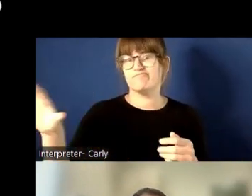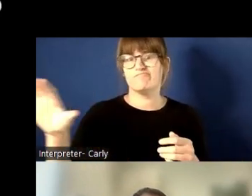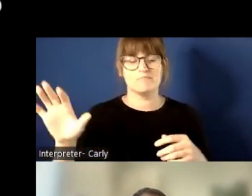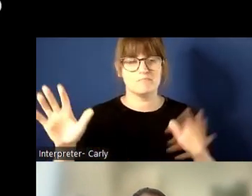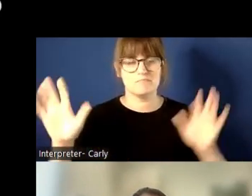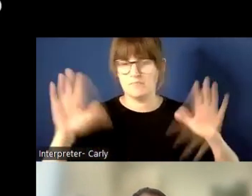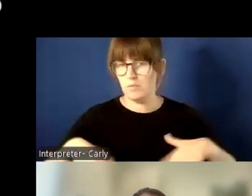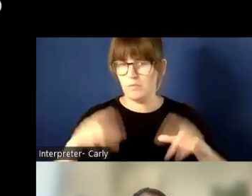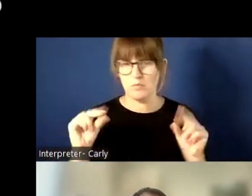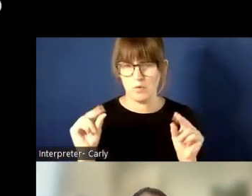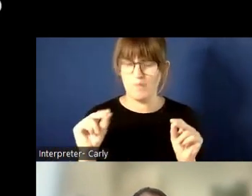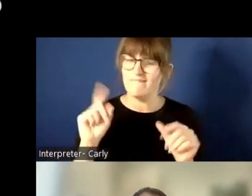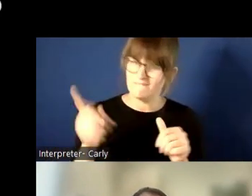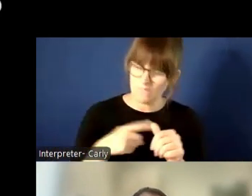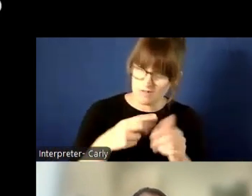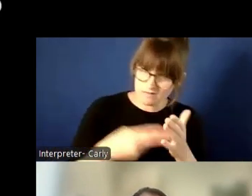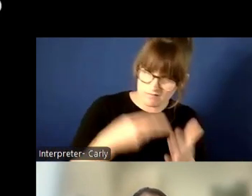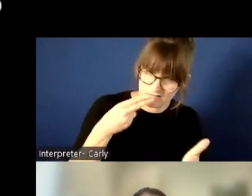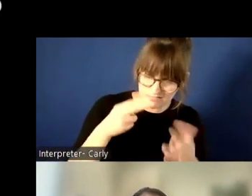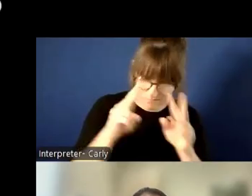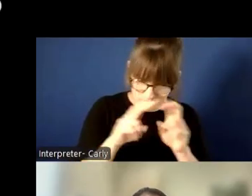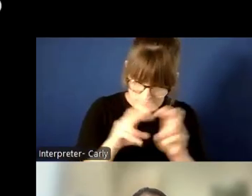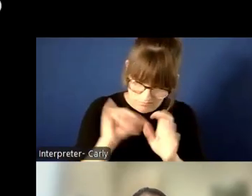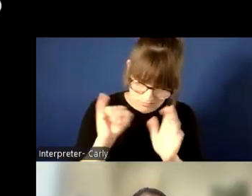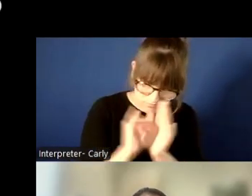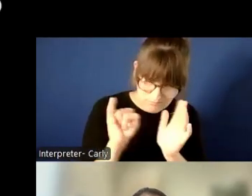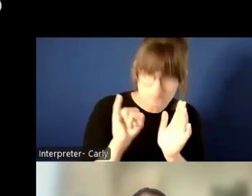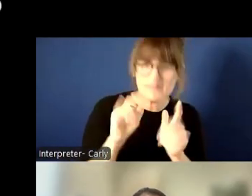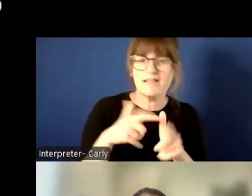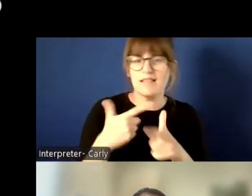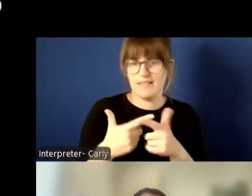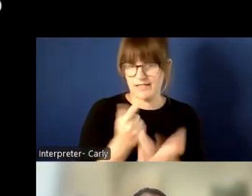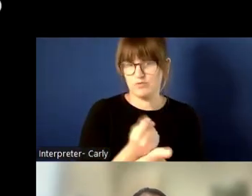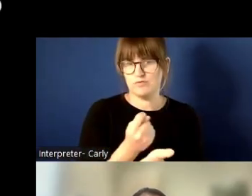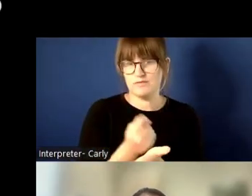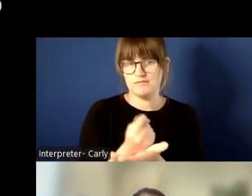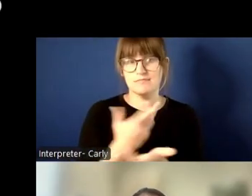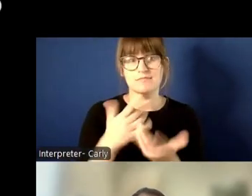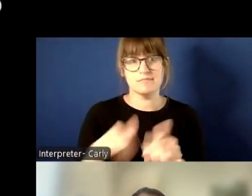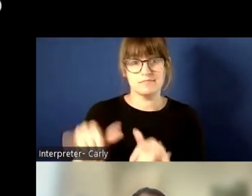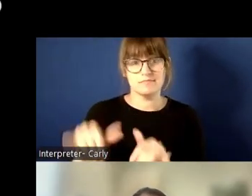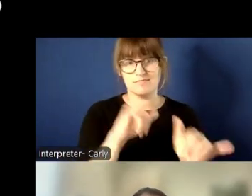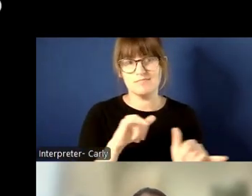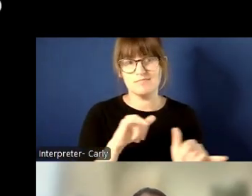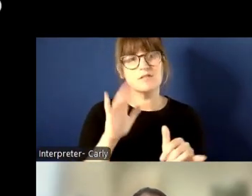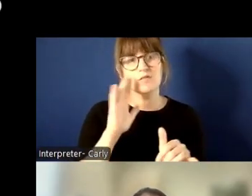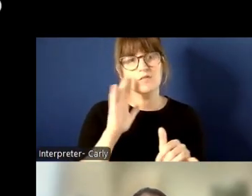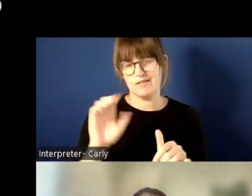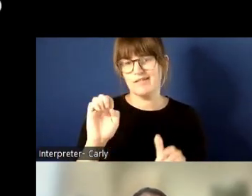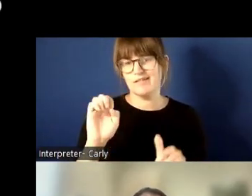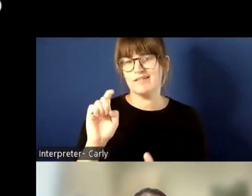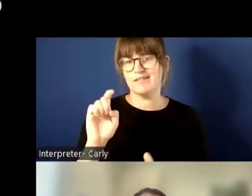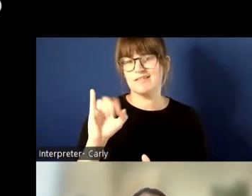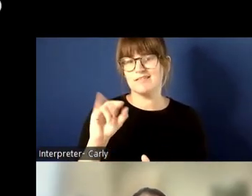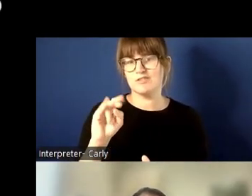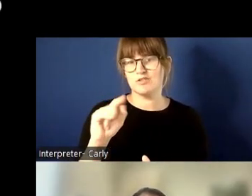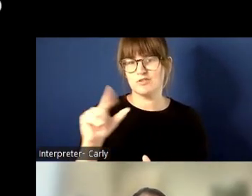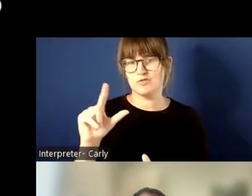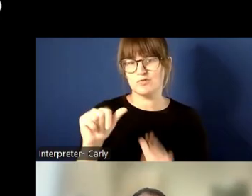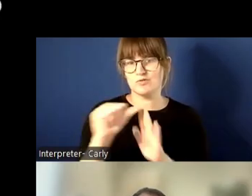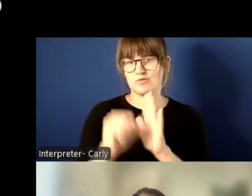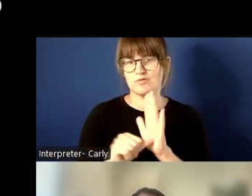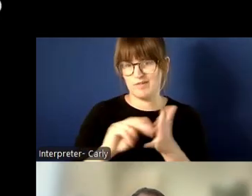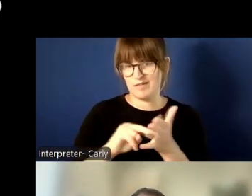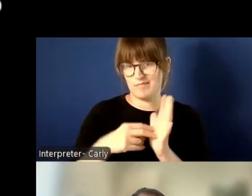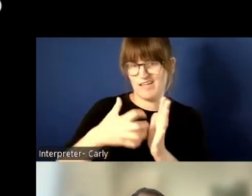empirically treat something. After we get that diagnosis, one of the common treatments is excisional surgery. So you're basically taking out additional skin